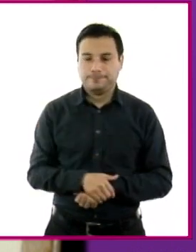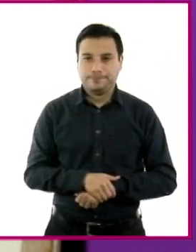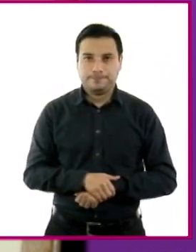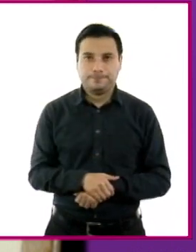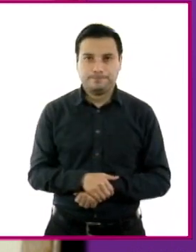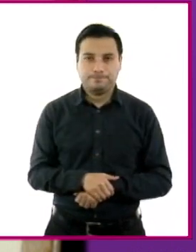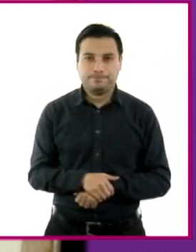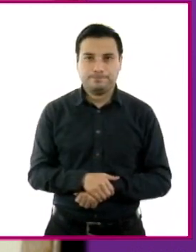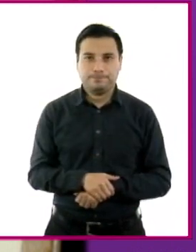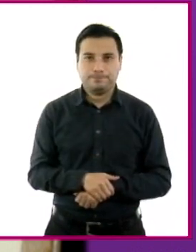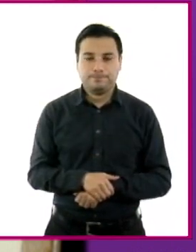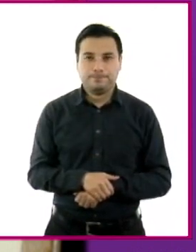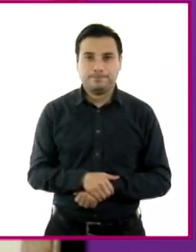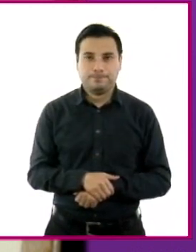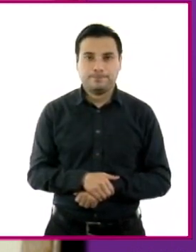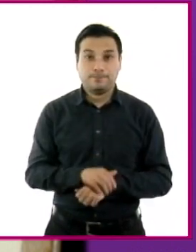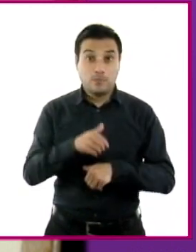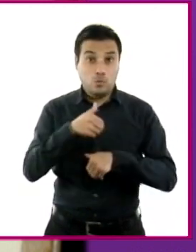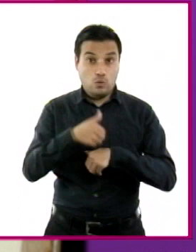classroom.